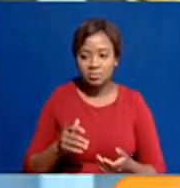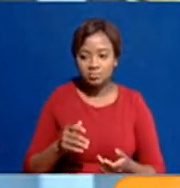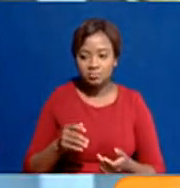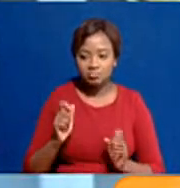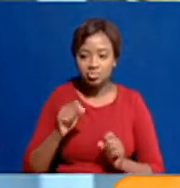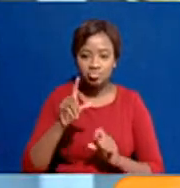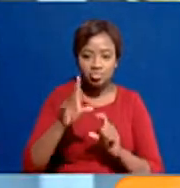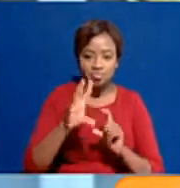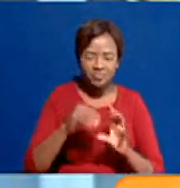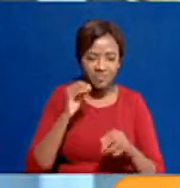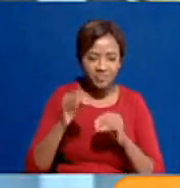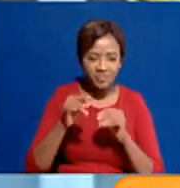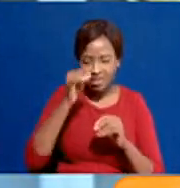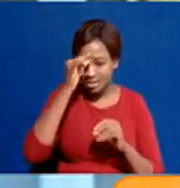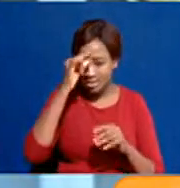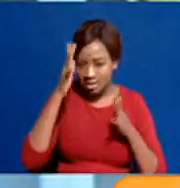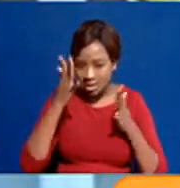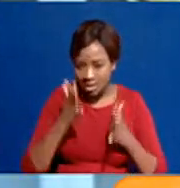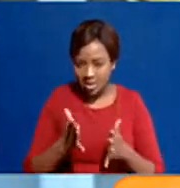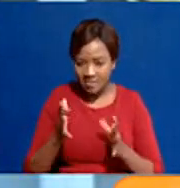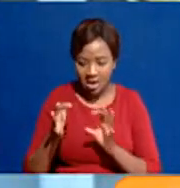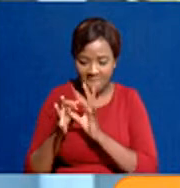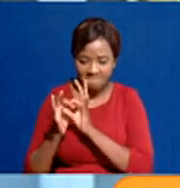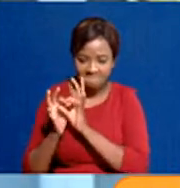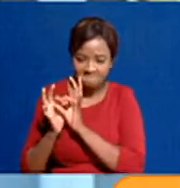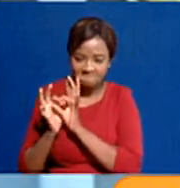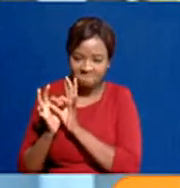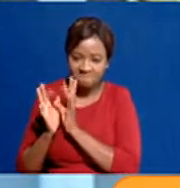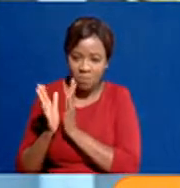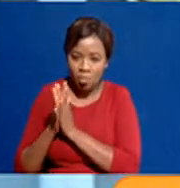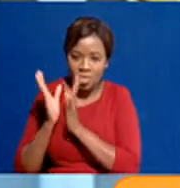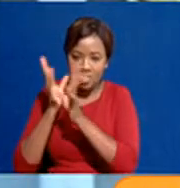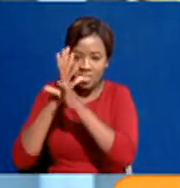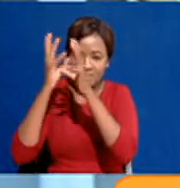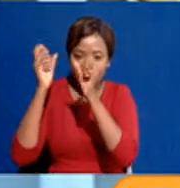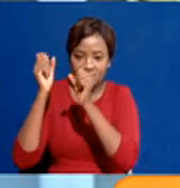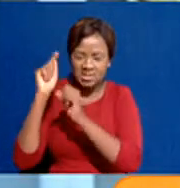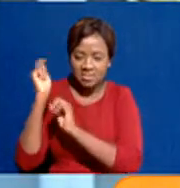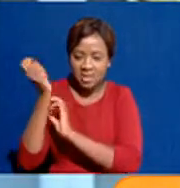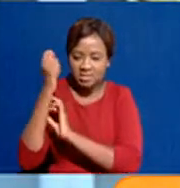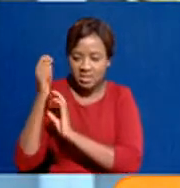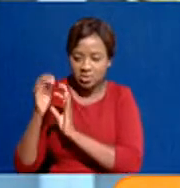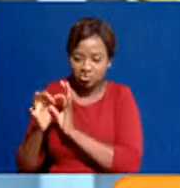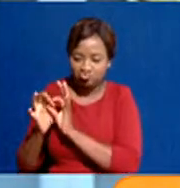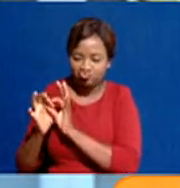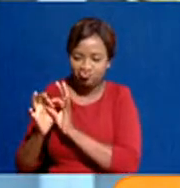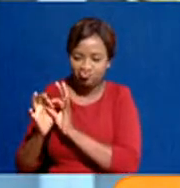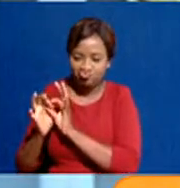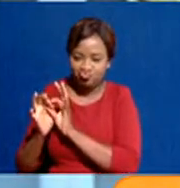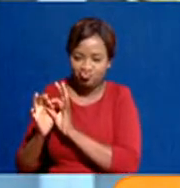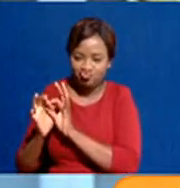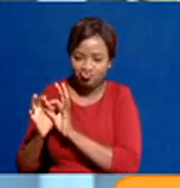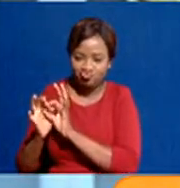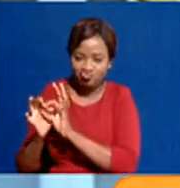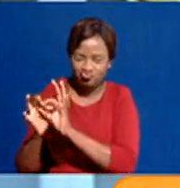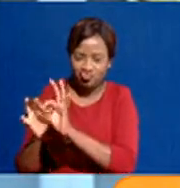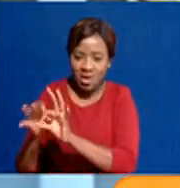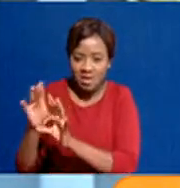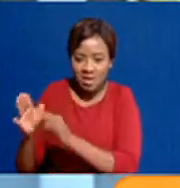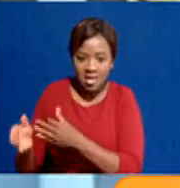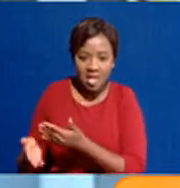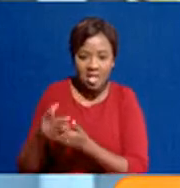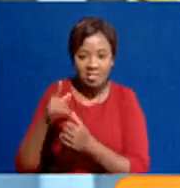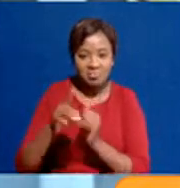governors aligning themselves with the president. You know, it depends on patronage for you to